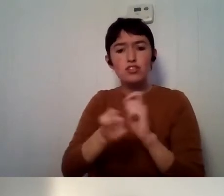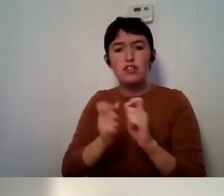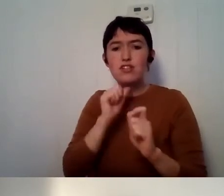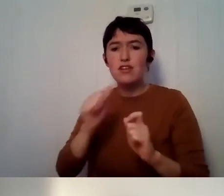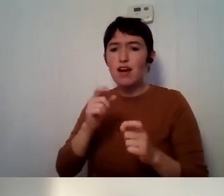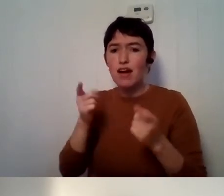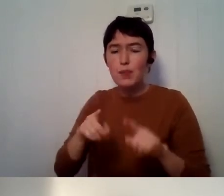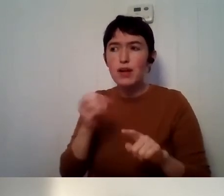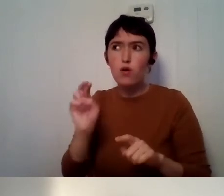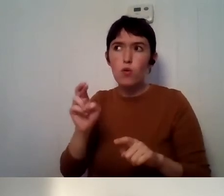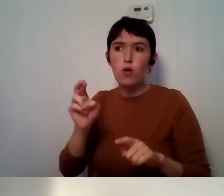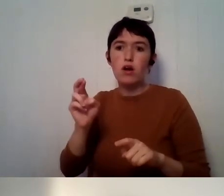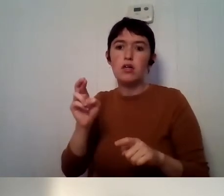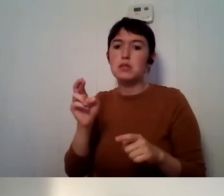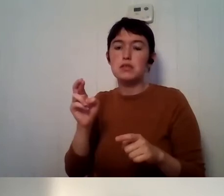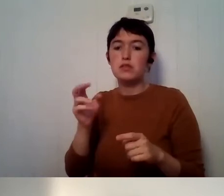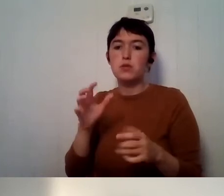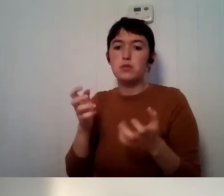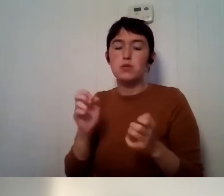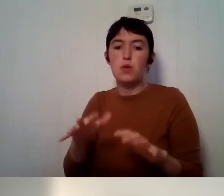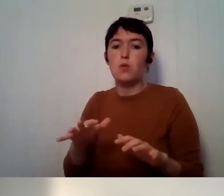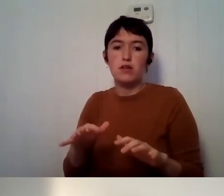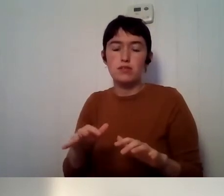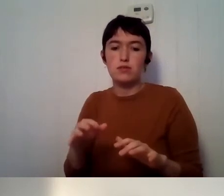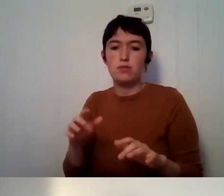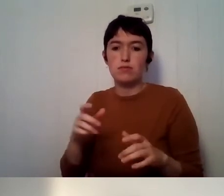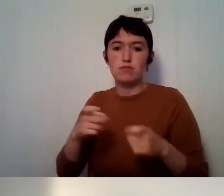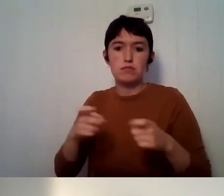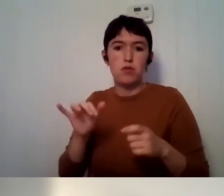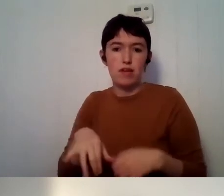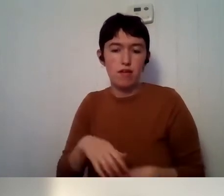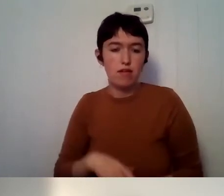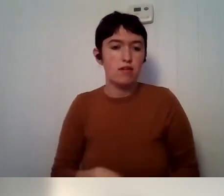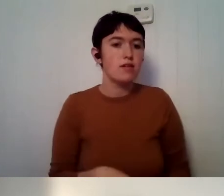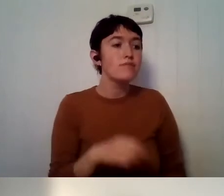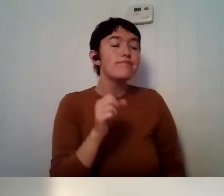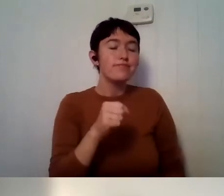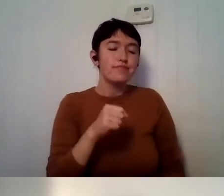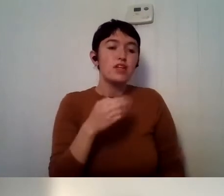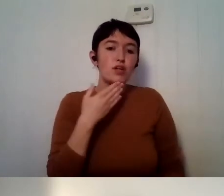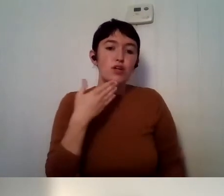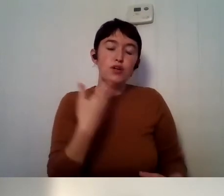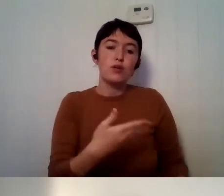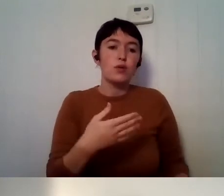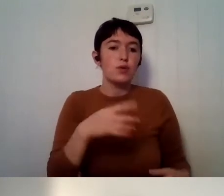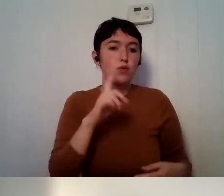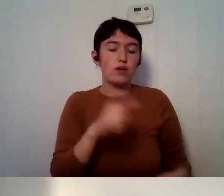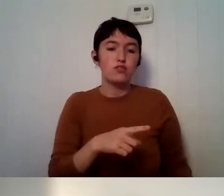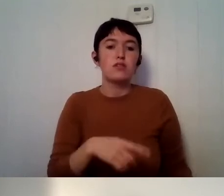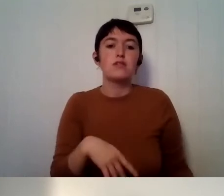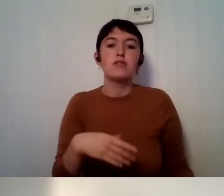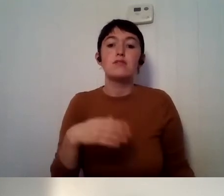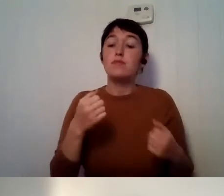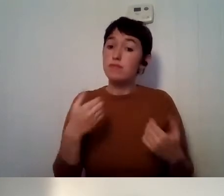very good question, and it depends on who you talk to. There are people in government who understand the science